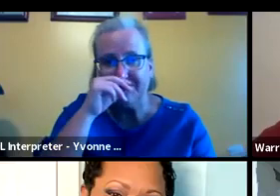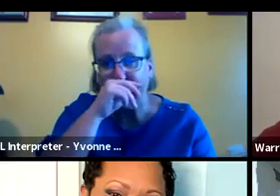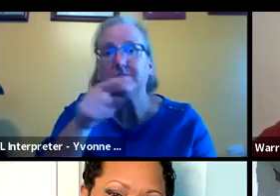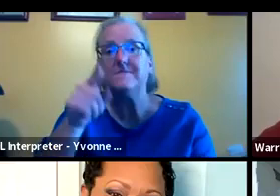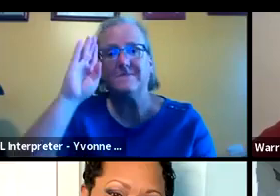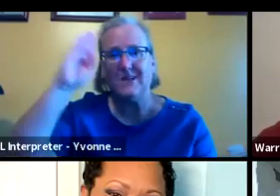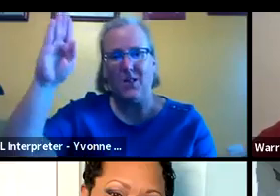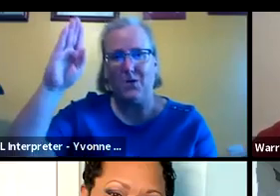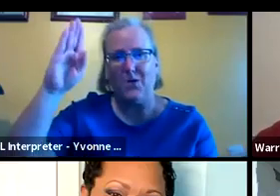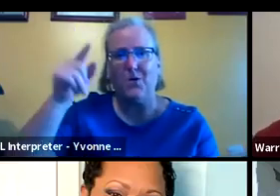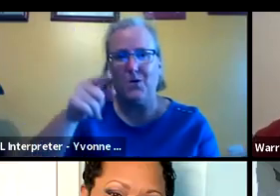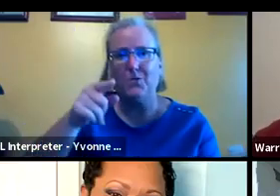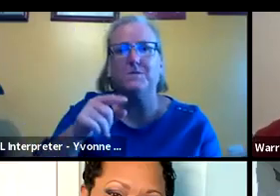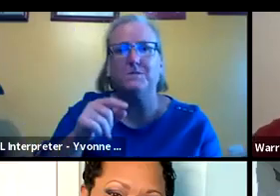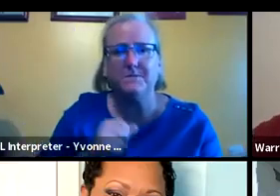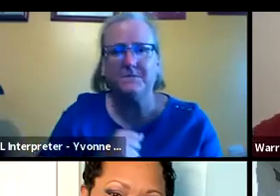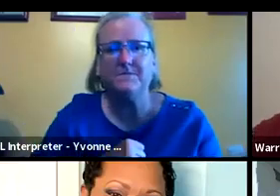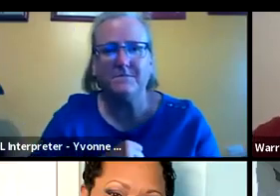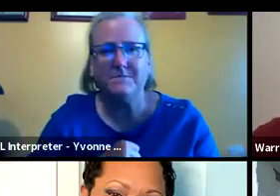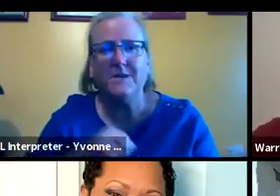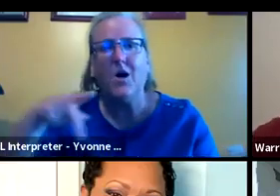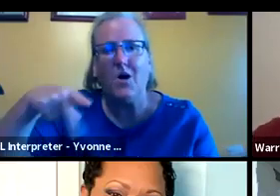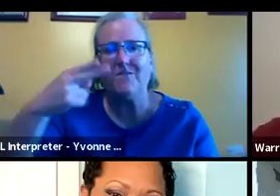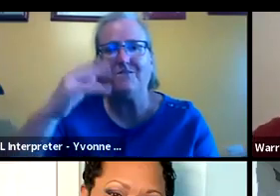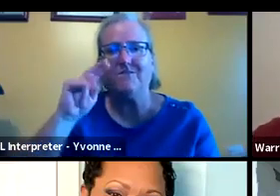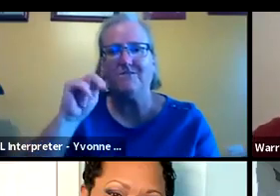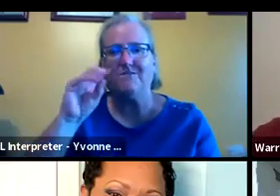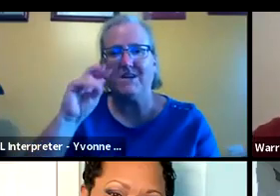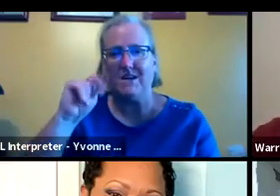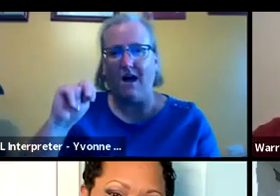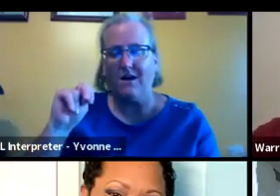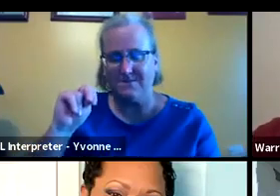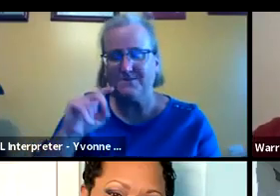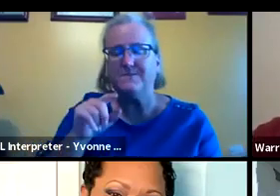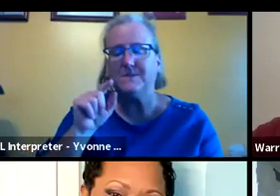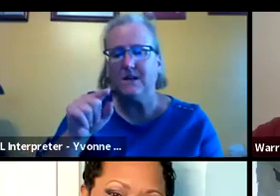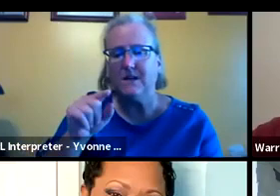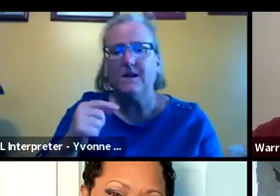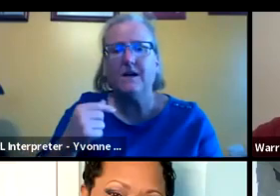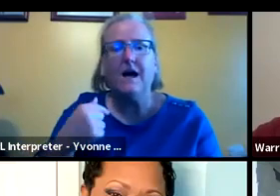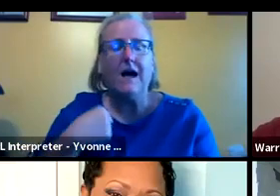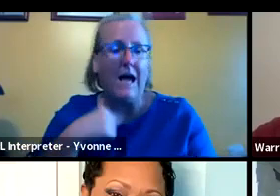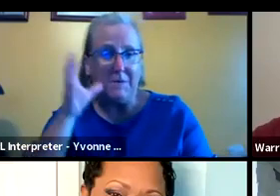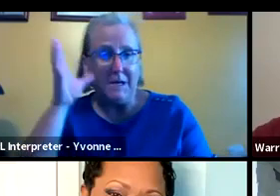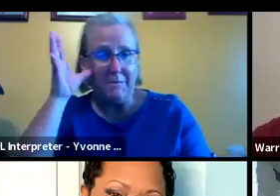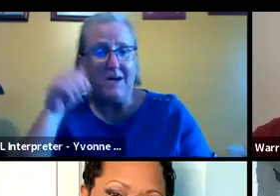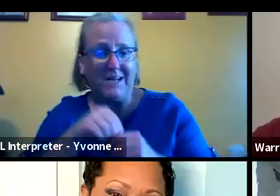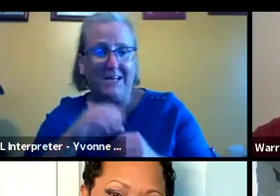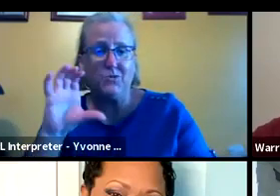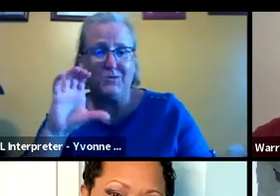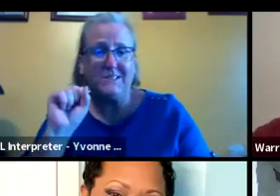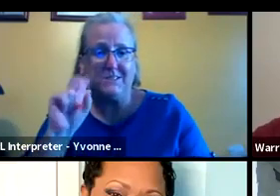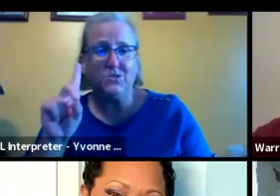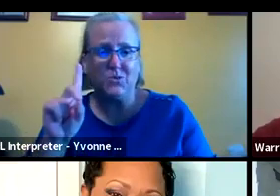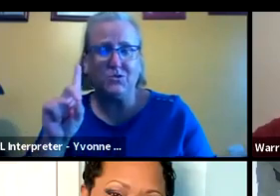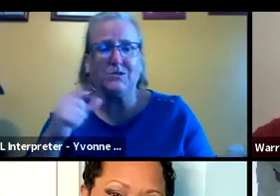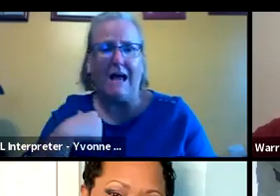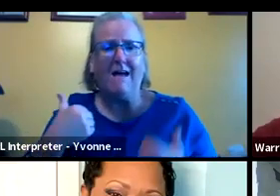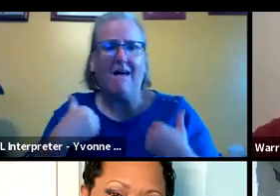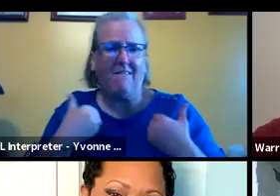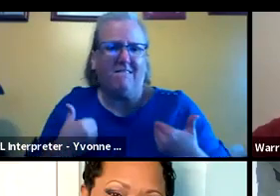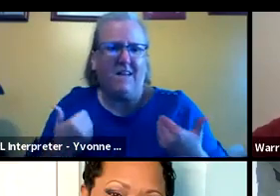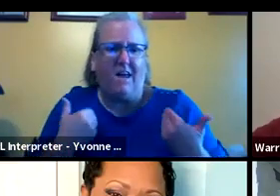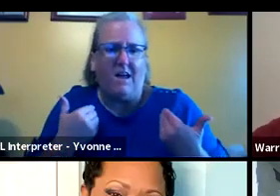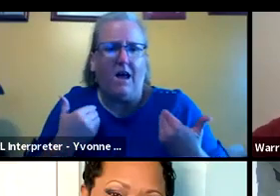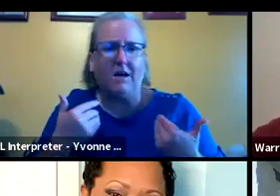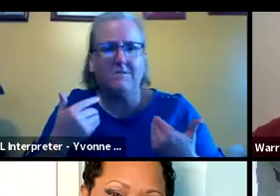Hi, can you hear me? Yes, we can. You have the floor for 3 minutes. Thank you. I'm a parent in the Christina School District, and I have a young child